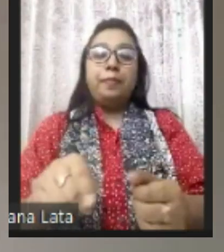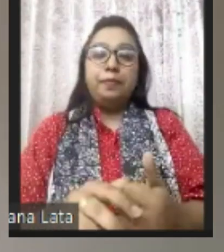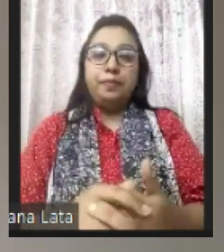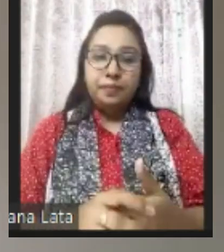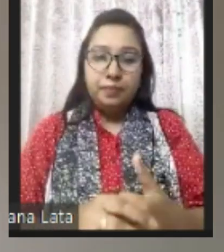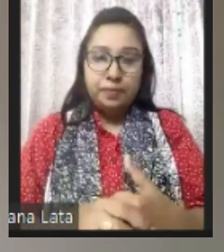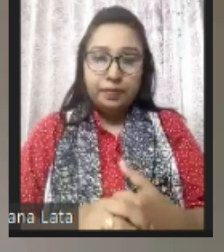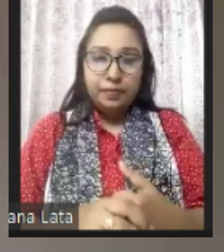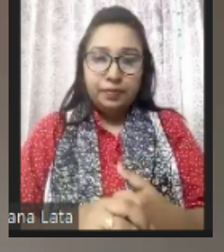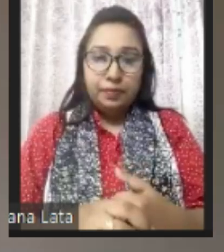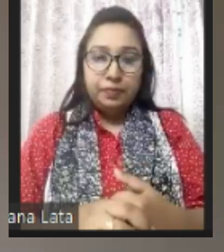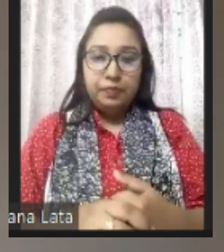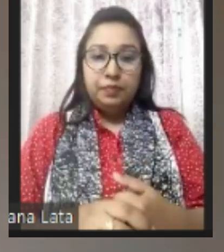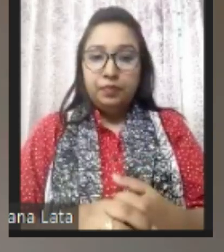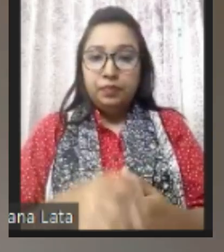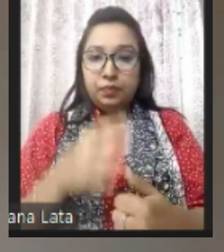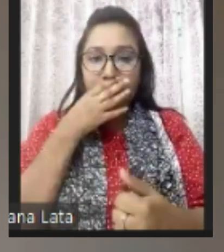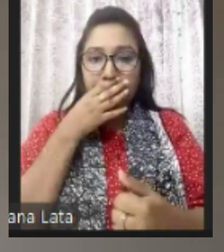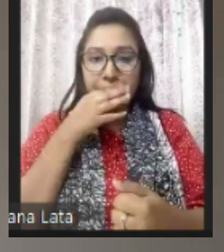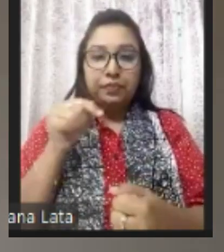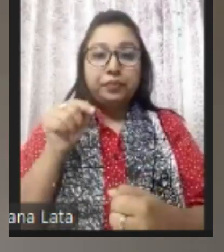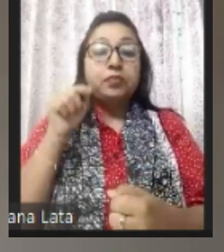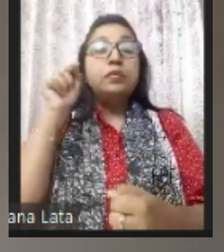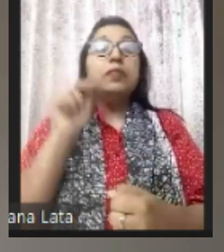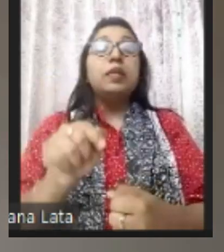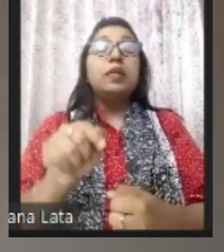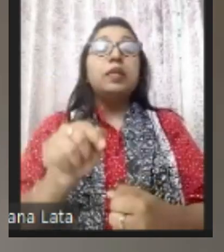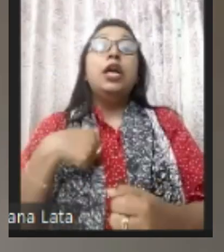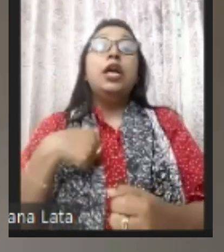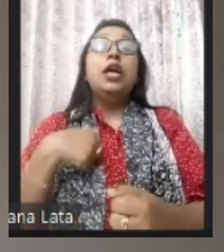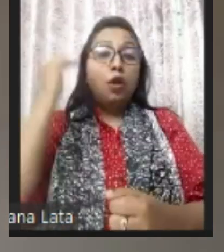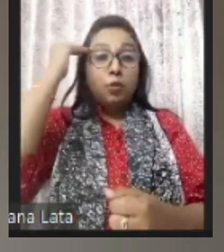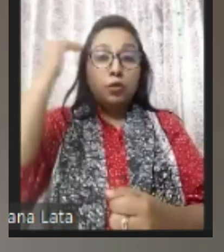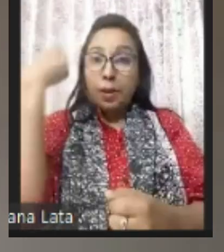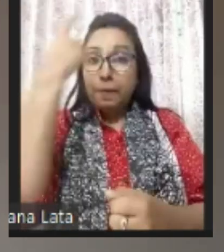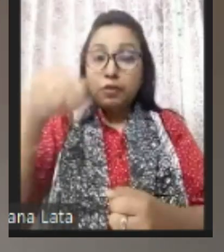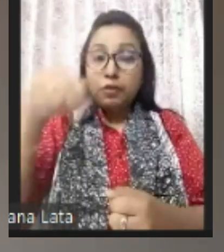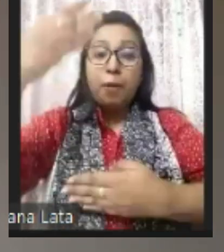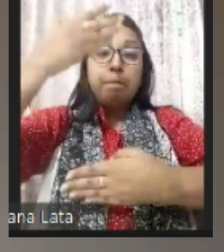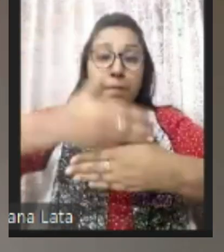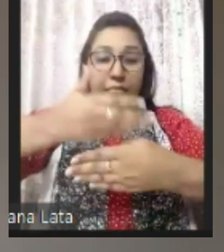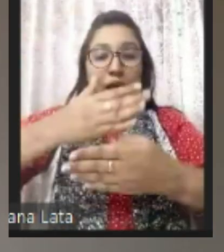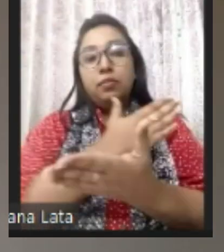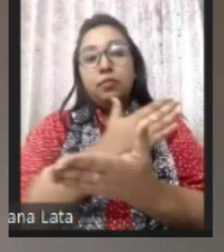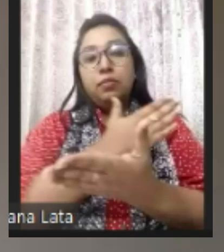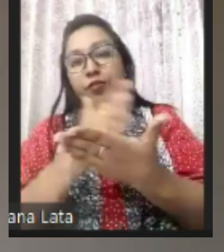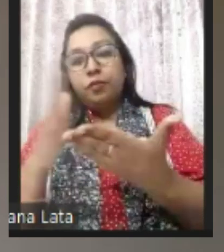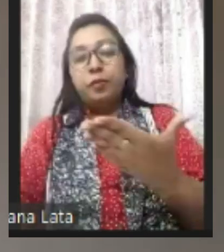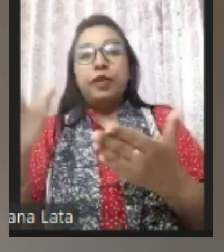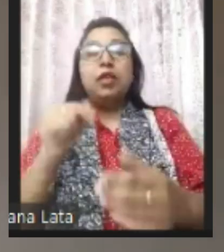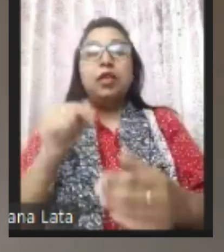down barriers and open up opportunities. This is where this will make such a difference to